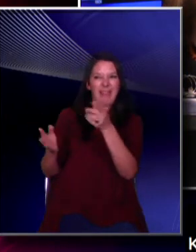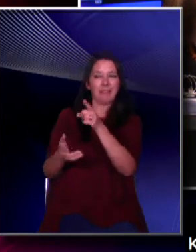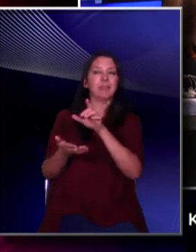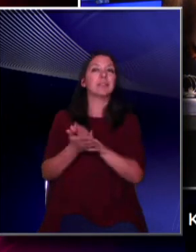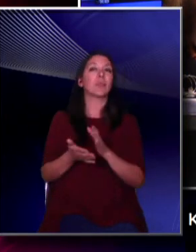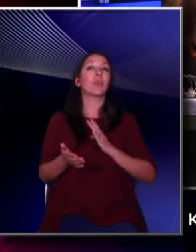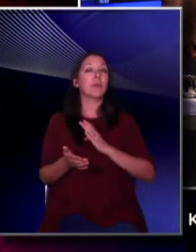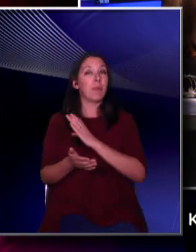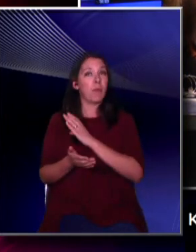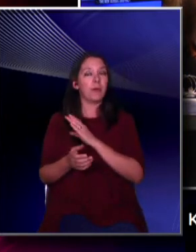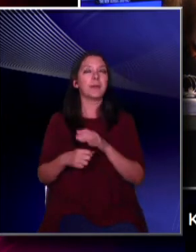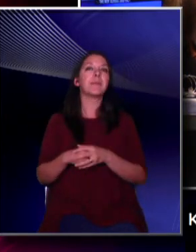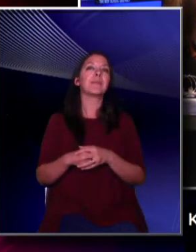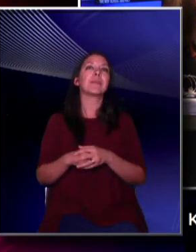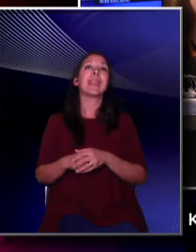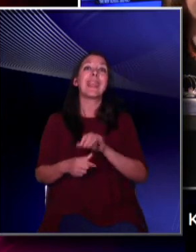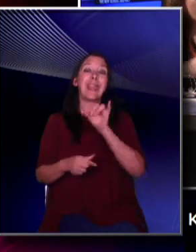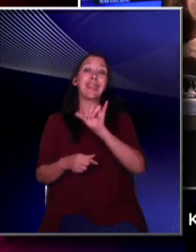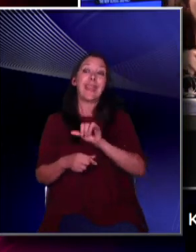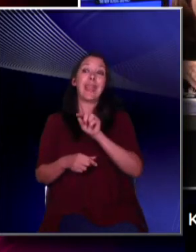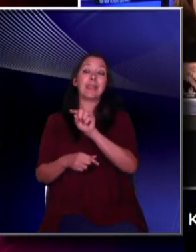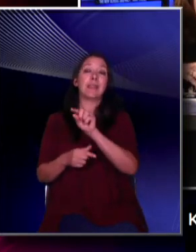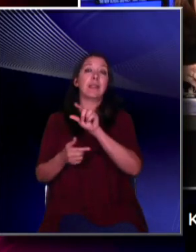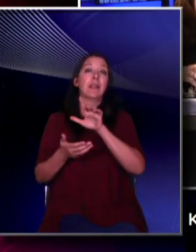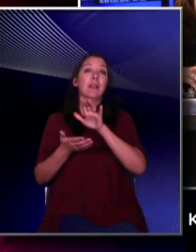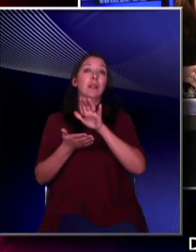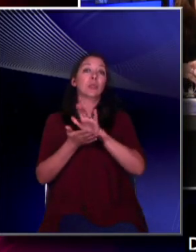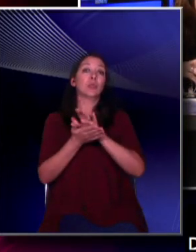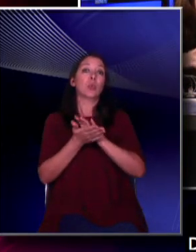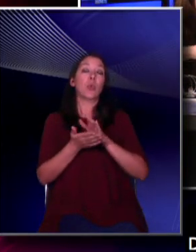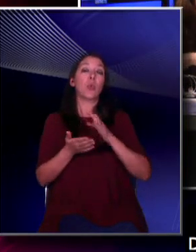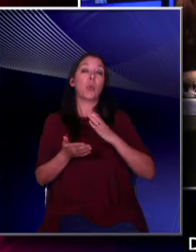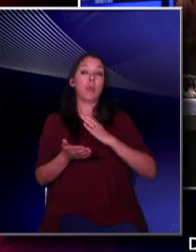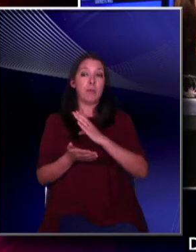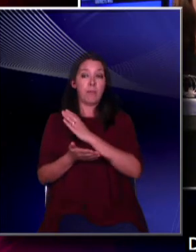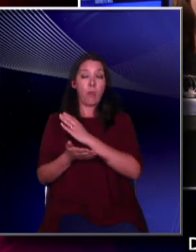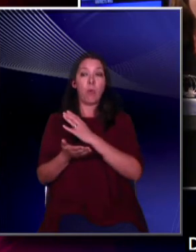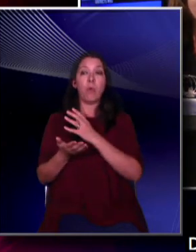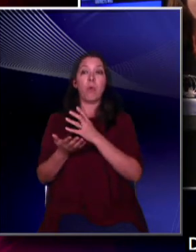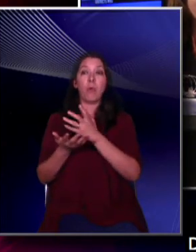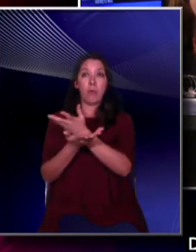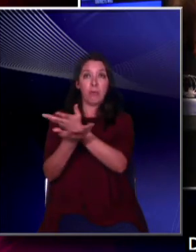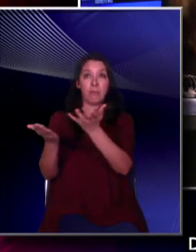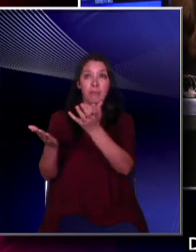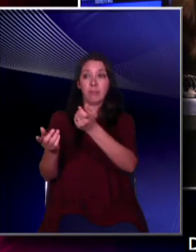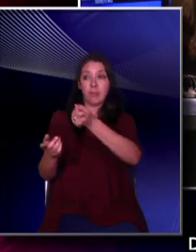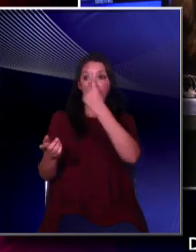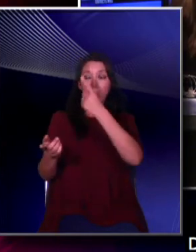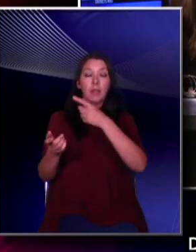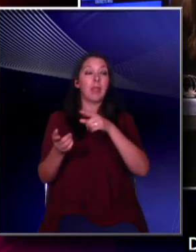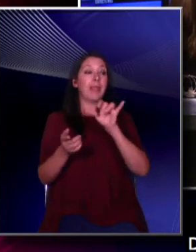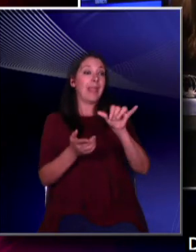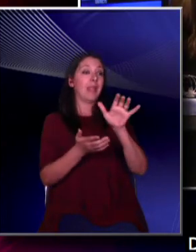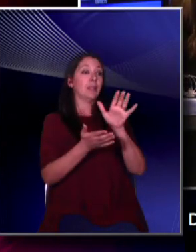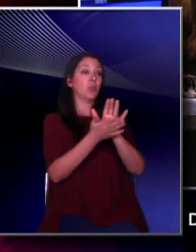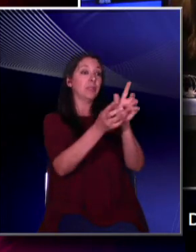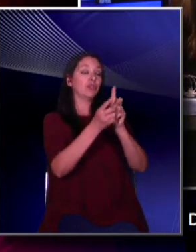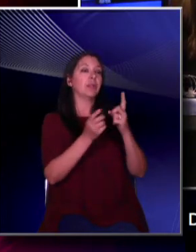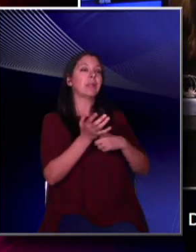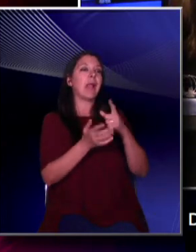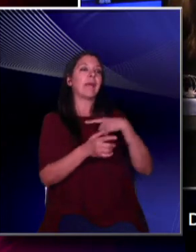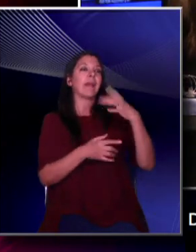districts. Those school districts whose 5-year agreements expire and they want